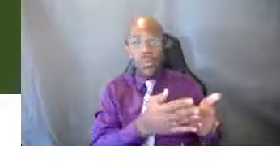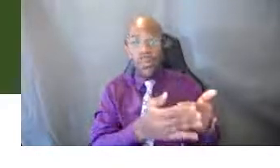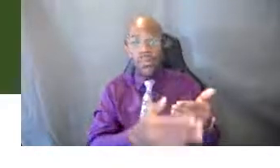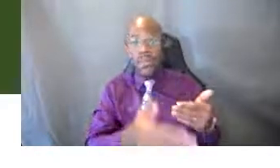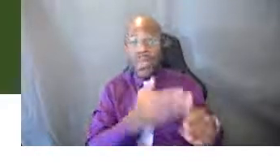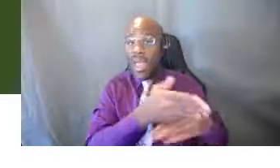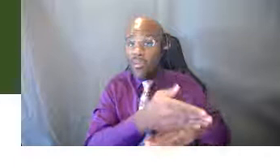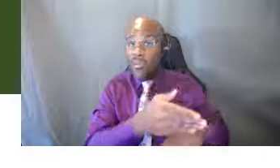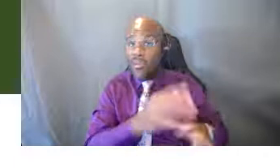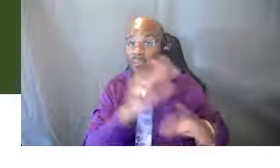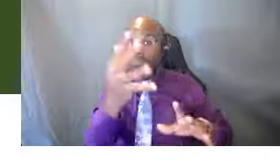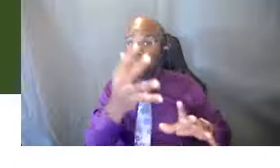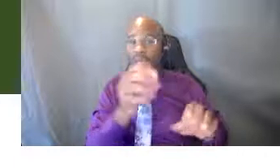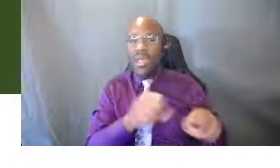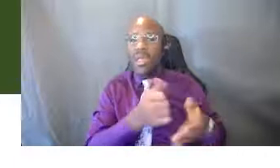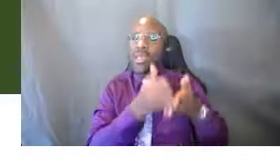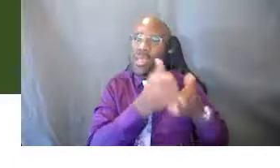So some things that we can do.